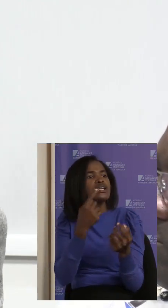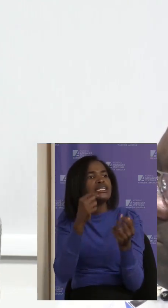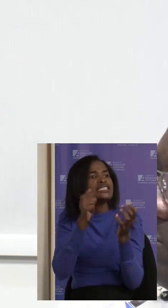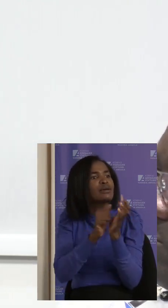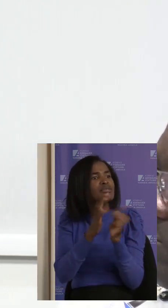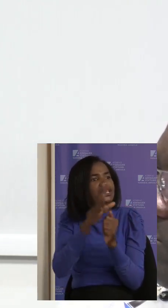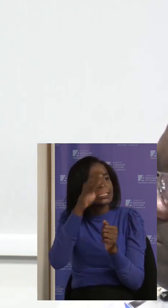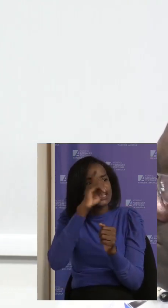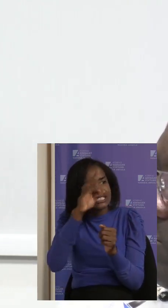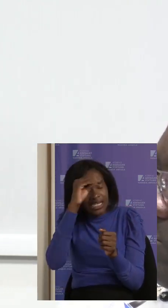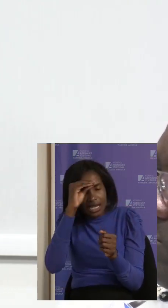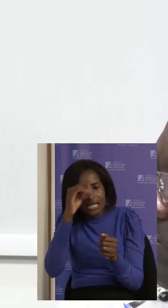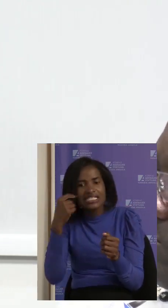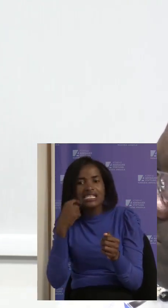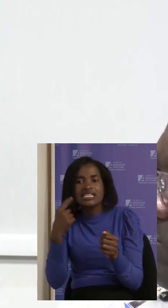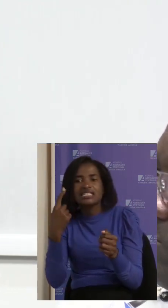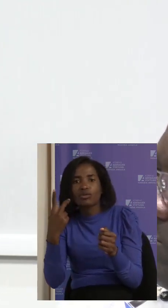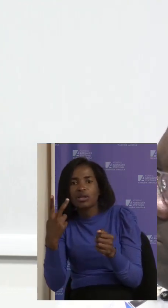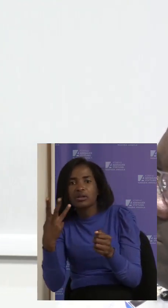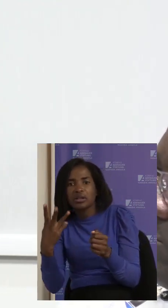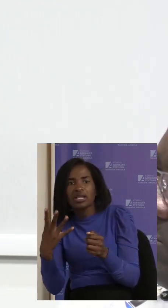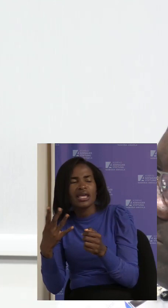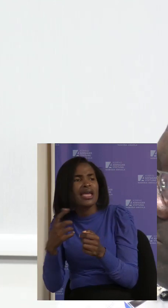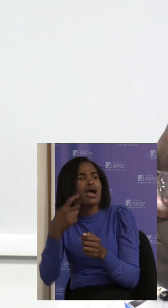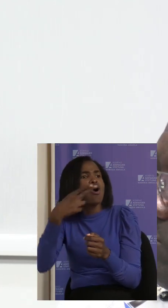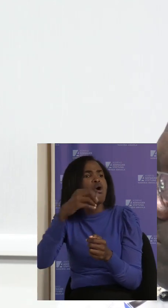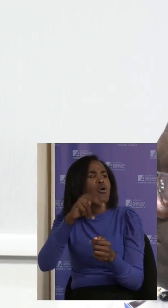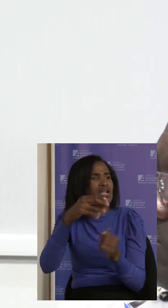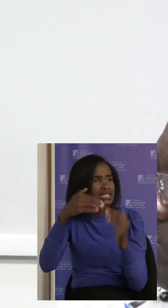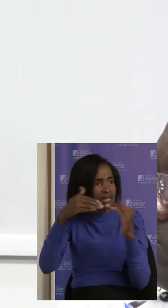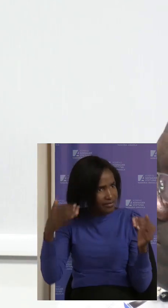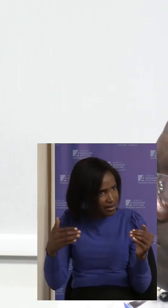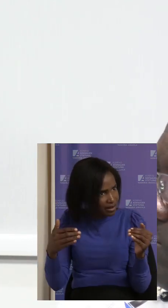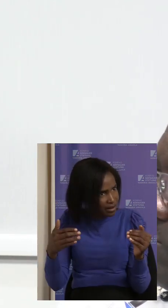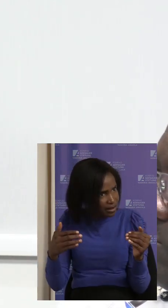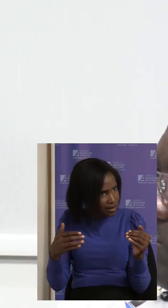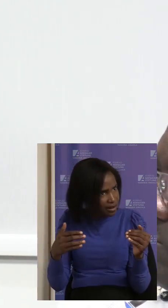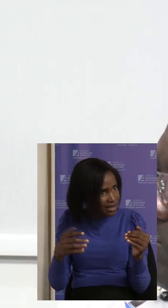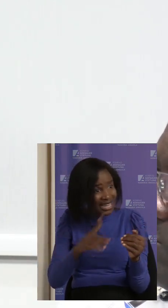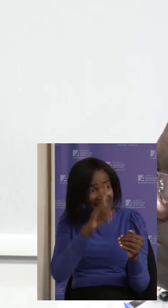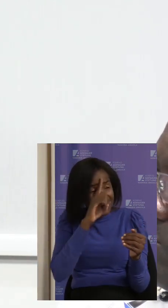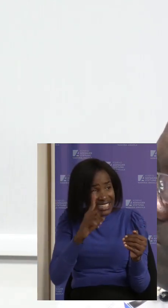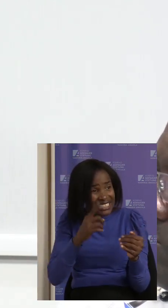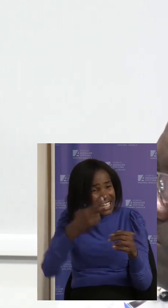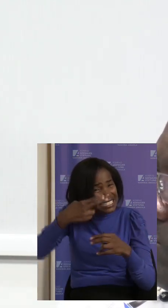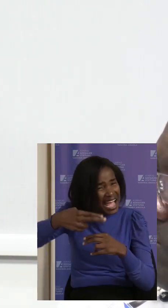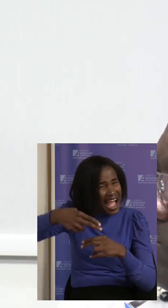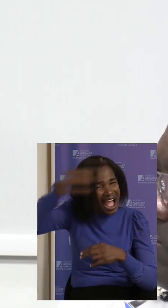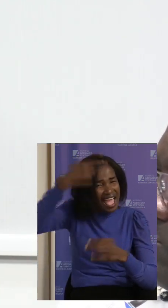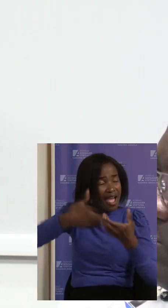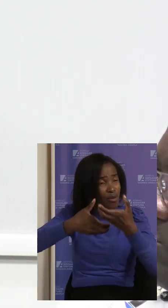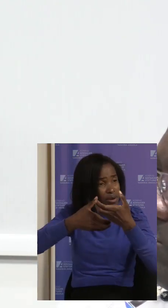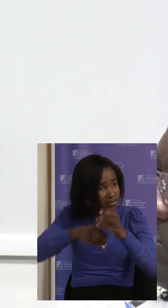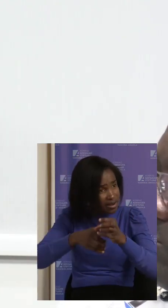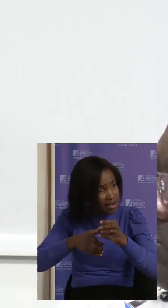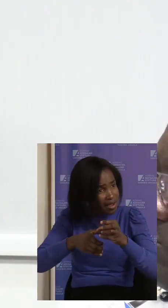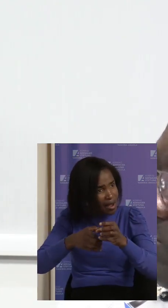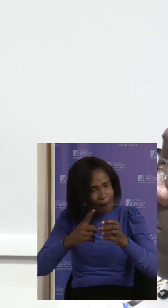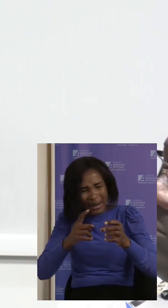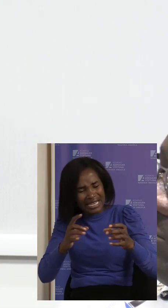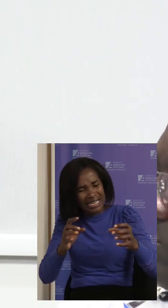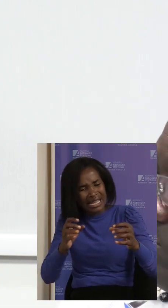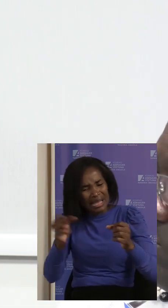education, but at honors level. So what it means that we are teachers who are highly qualified, but probably not